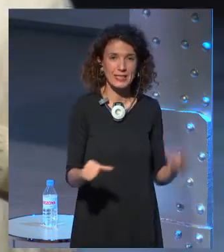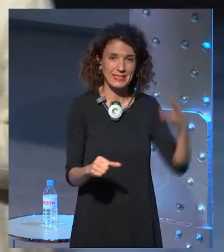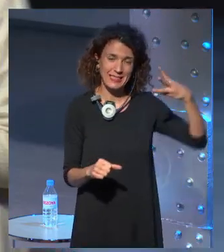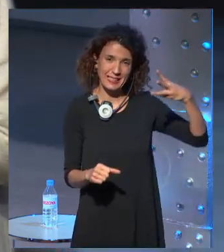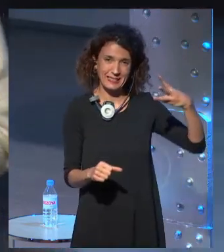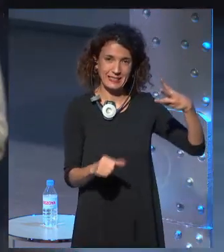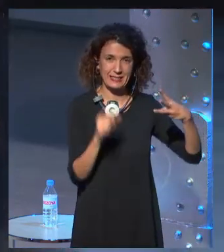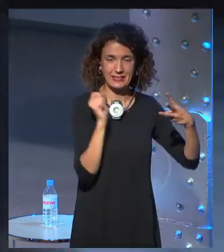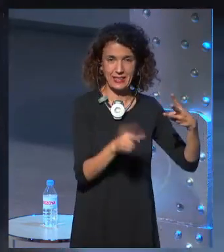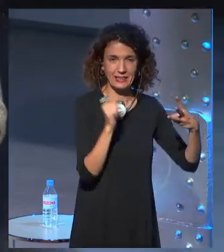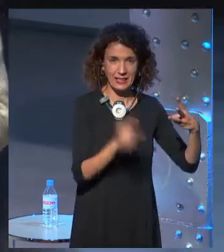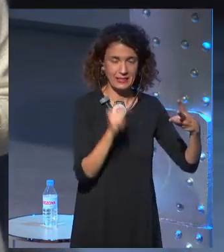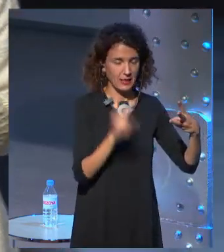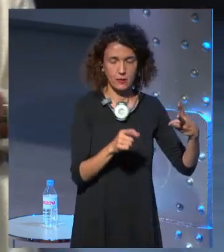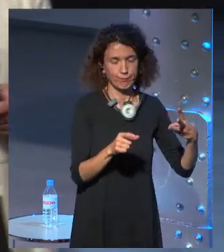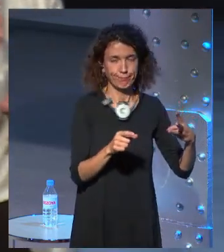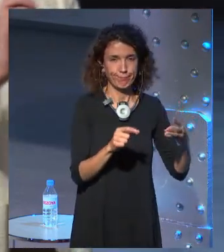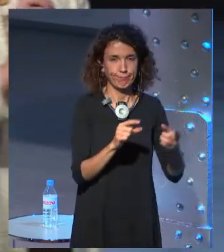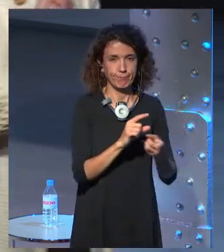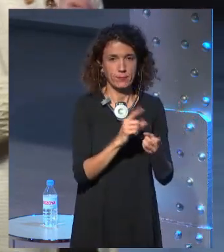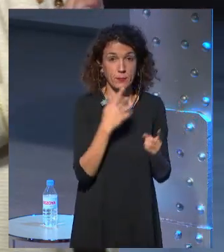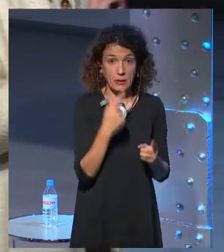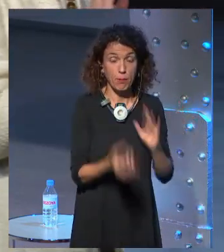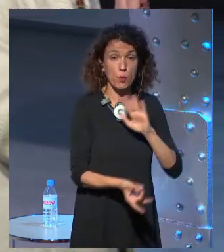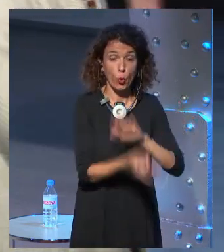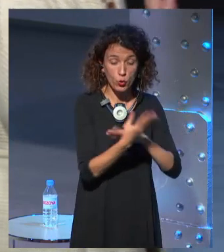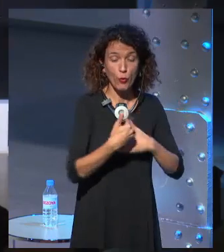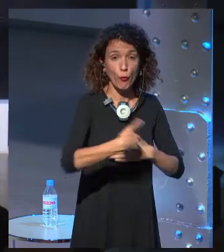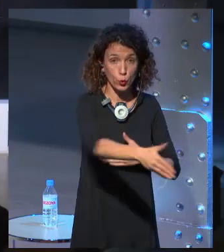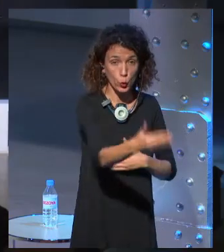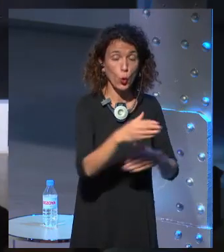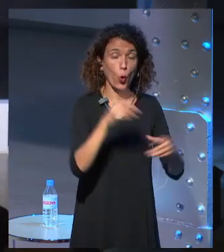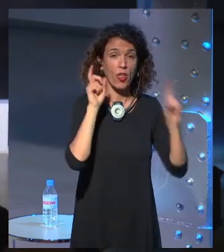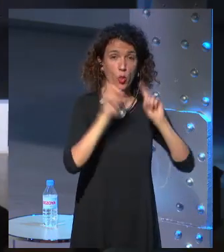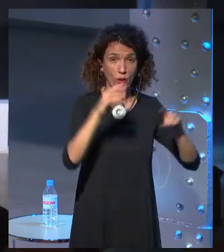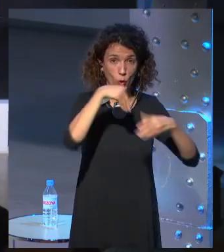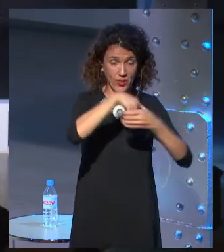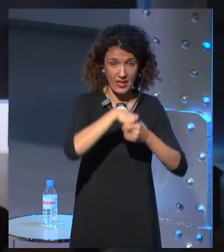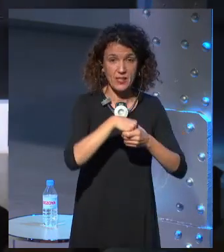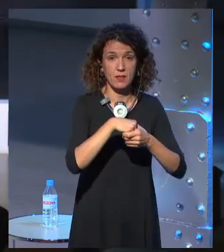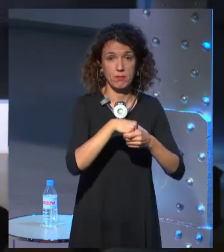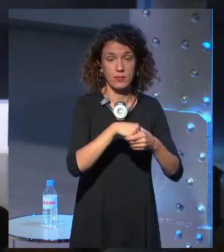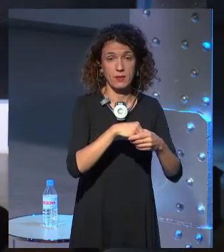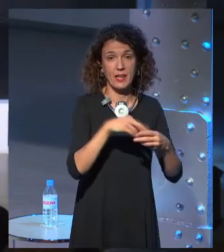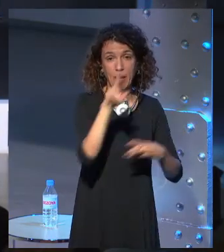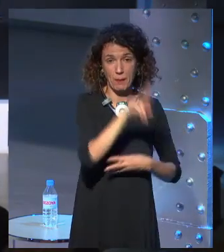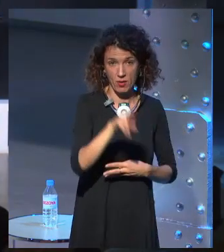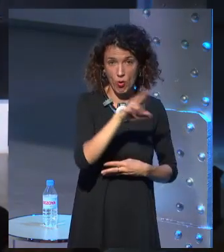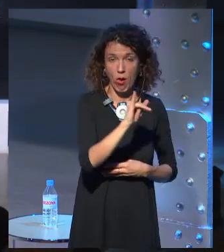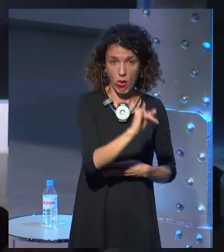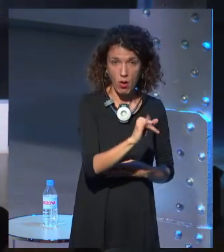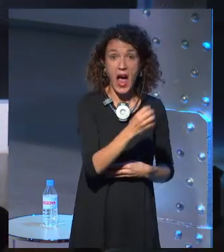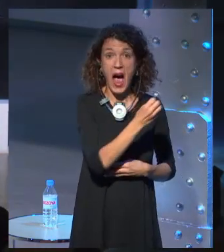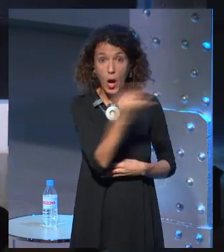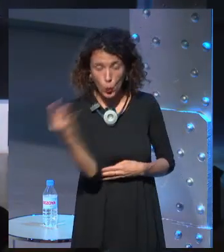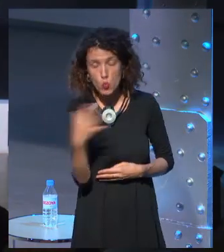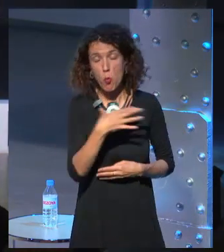going to happen in the future of education. And then I'm going to talk about a few that I think are probable but not inevitable.